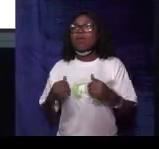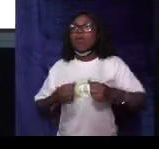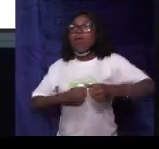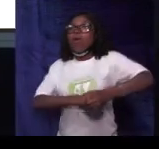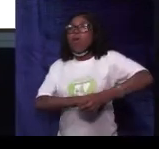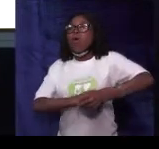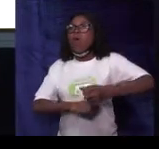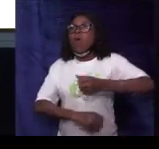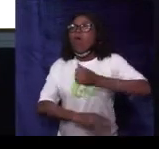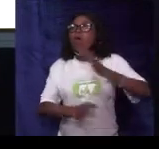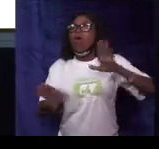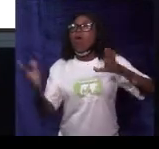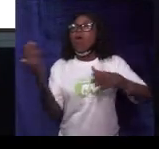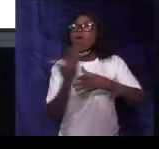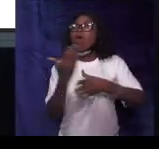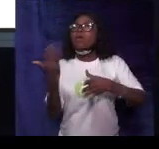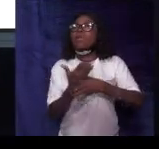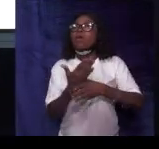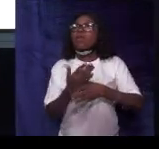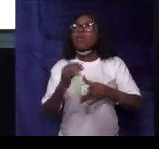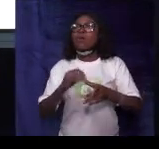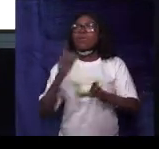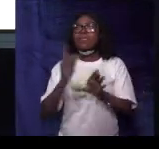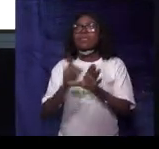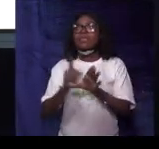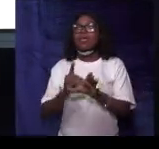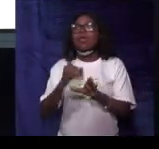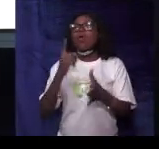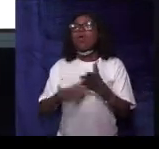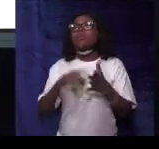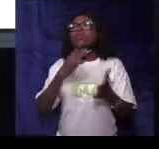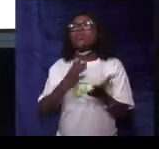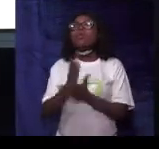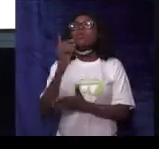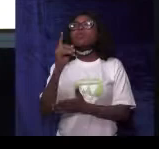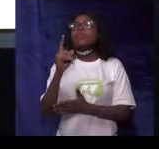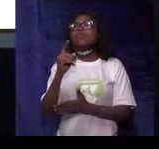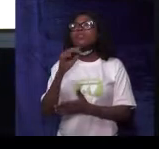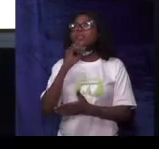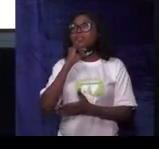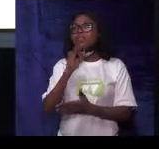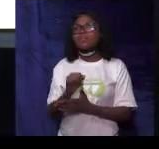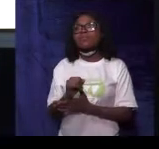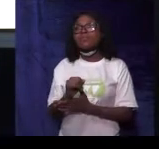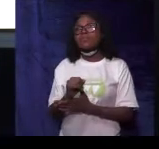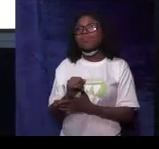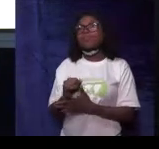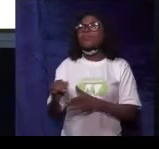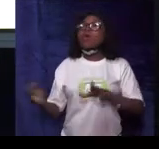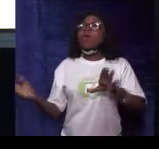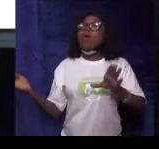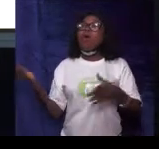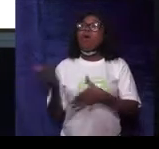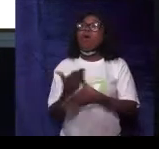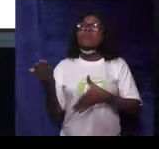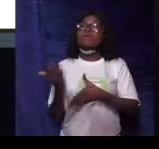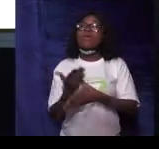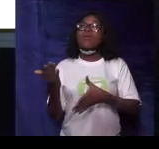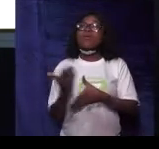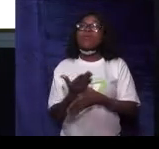Fear. C. Obstacle. C. Disability. And what's the correct answer? The correct answer